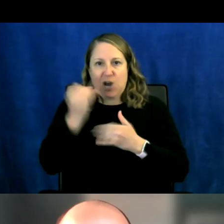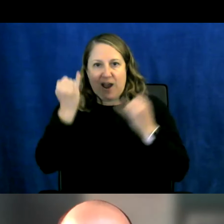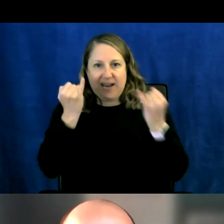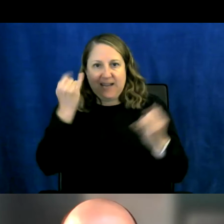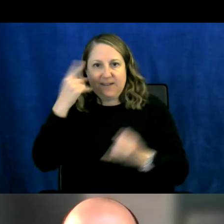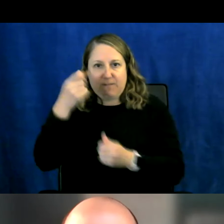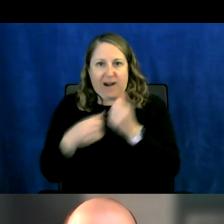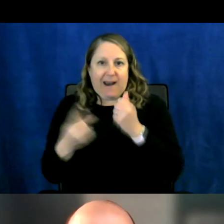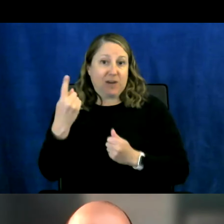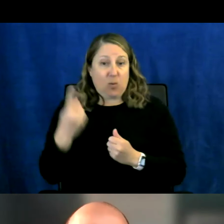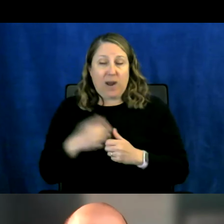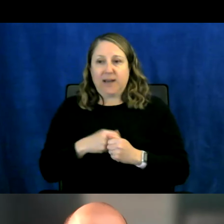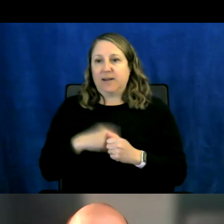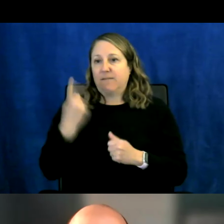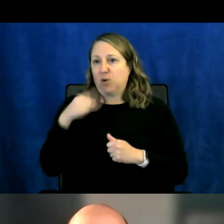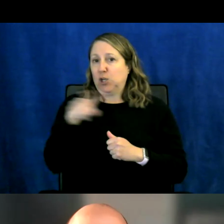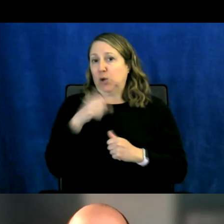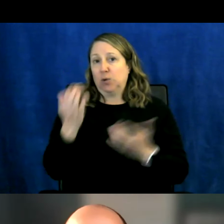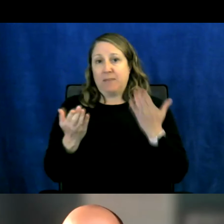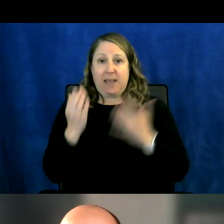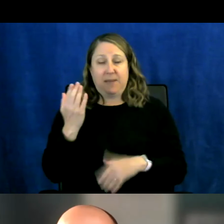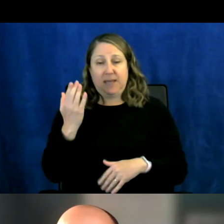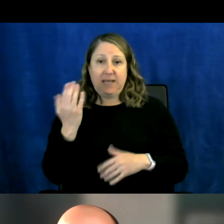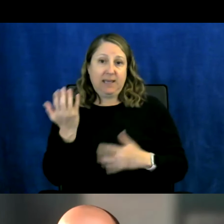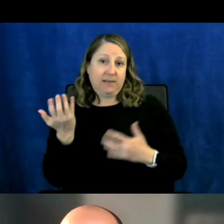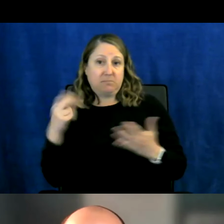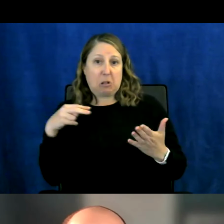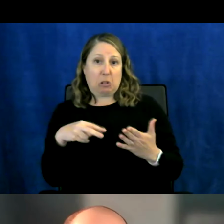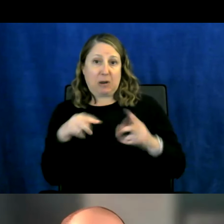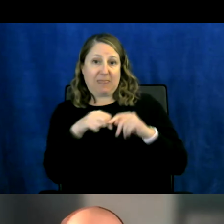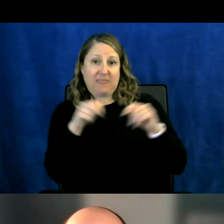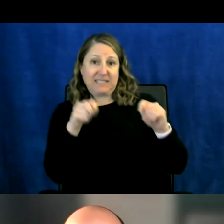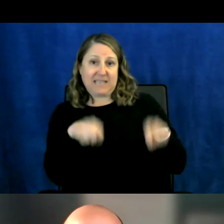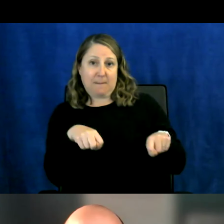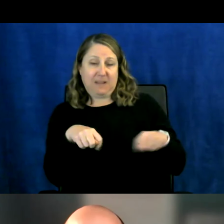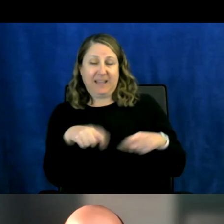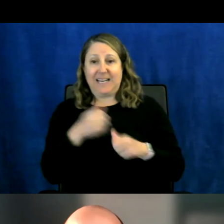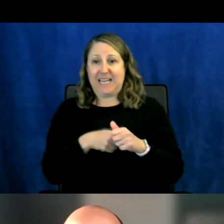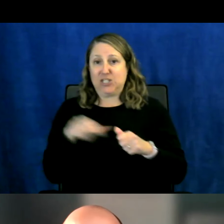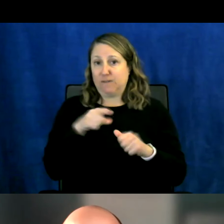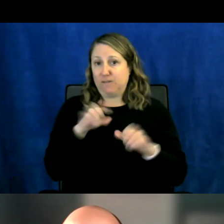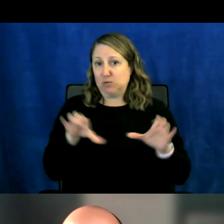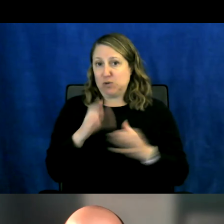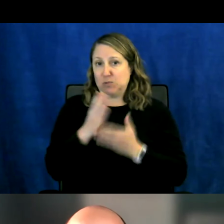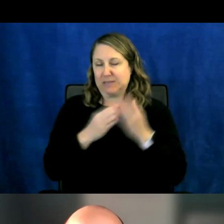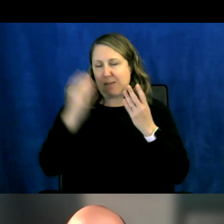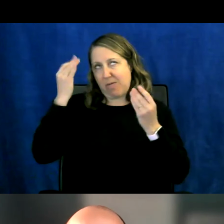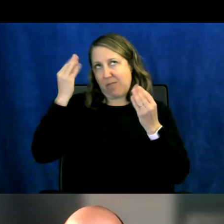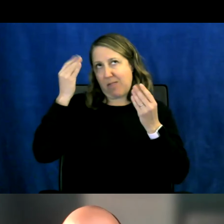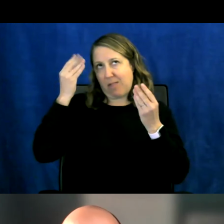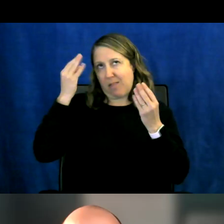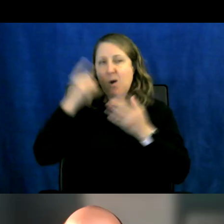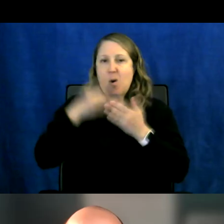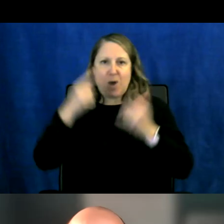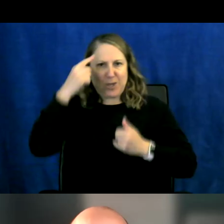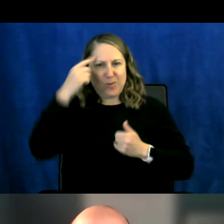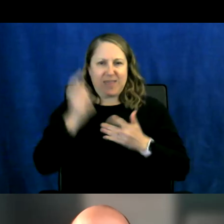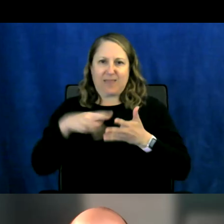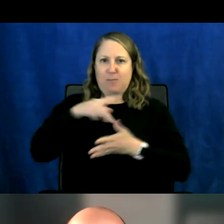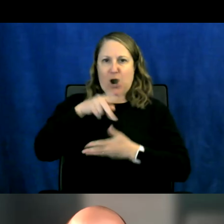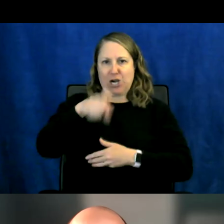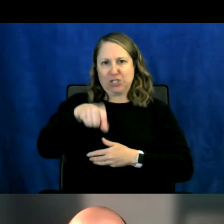consider. So for you all, that might be looking at the template that gets developed and each of you doing some thinking on your own about what you think the priorities would be. And